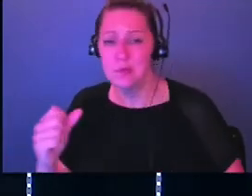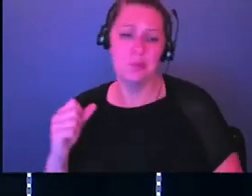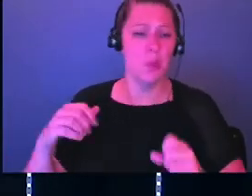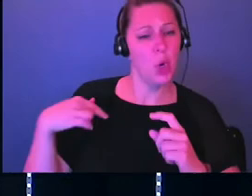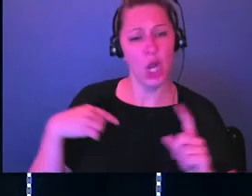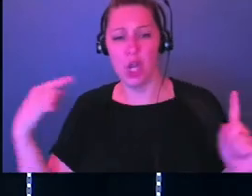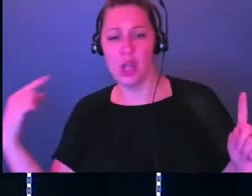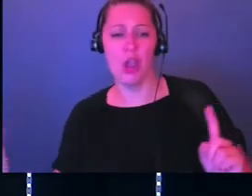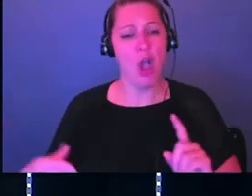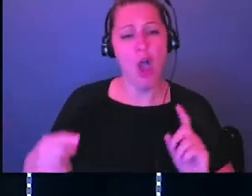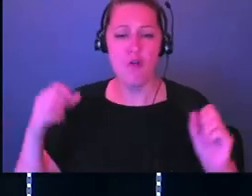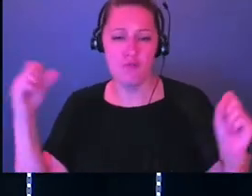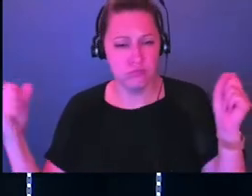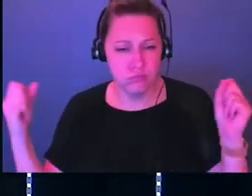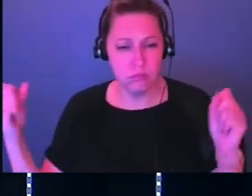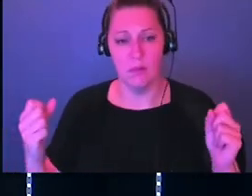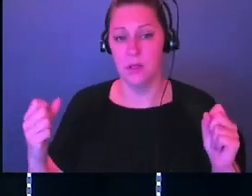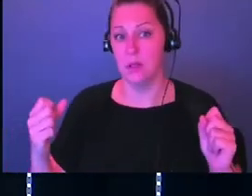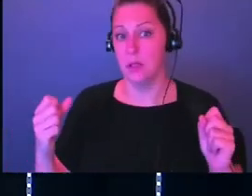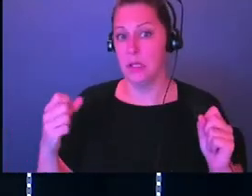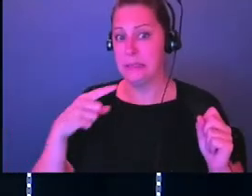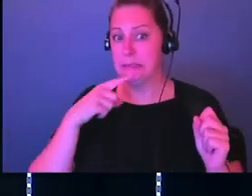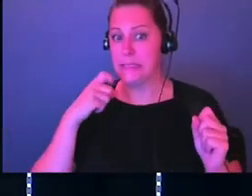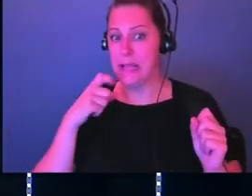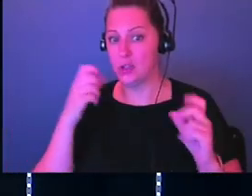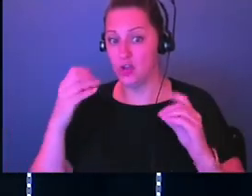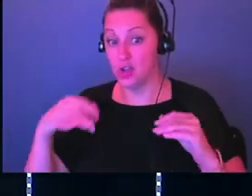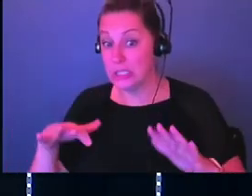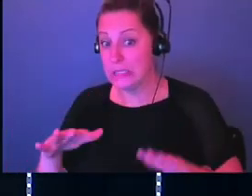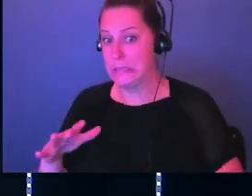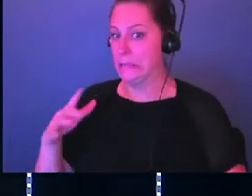great. And then you start this journey through the desert. And you're like, hey, we didn't bring water.